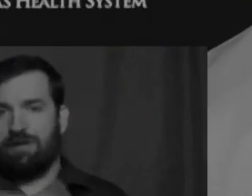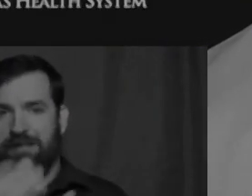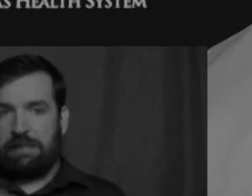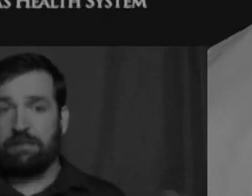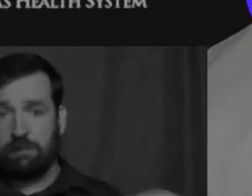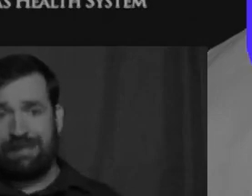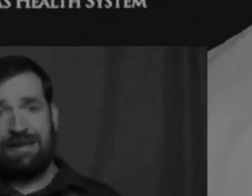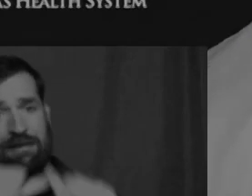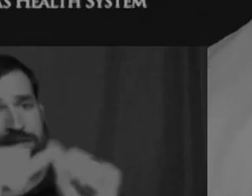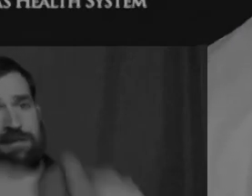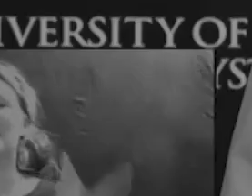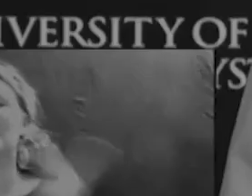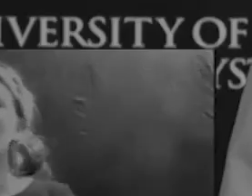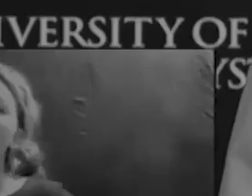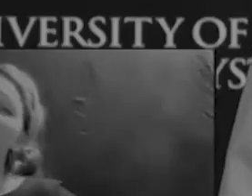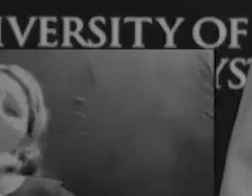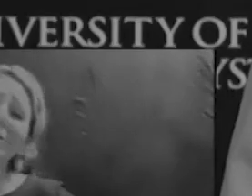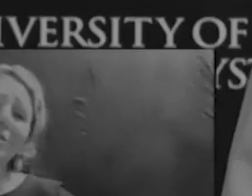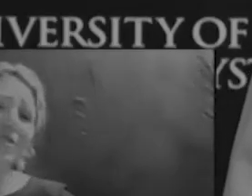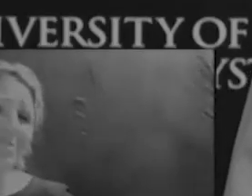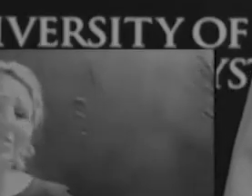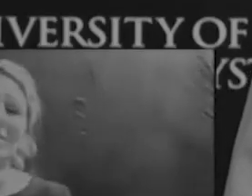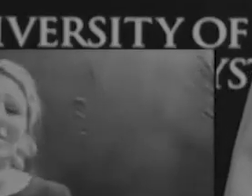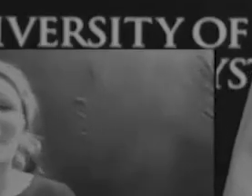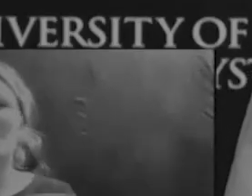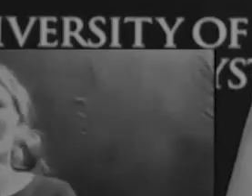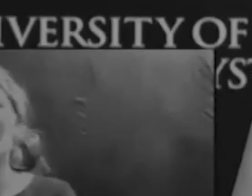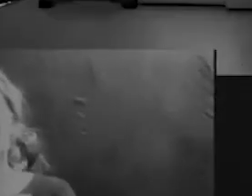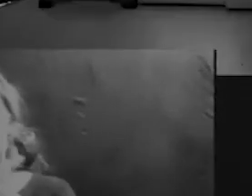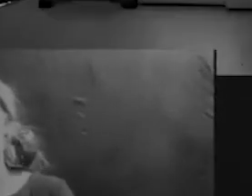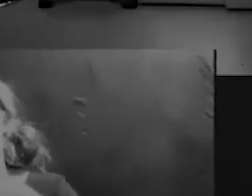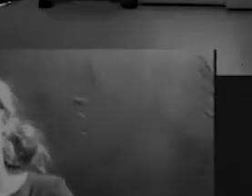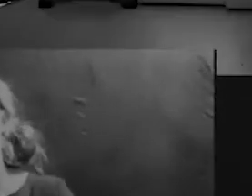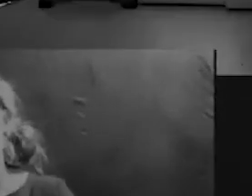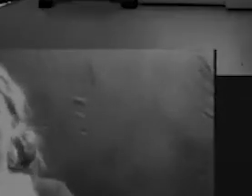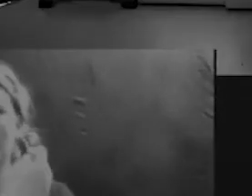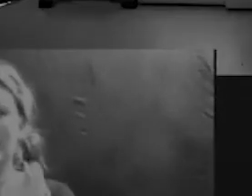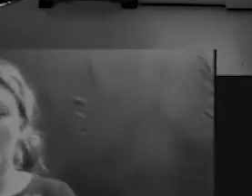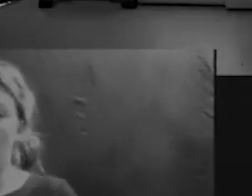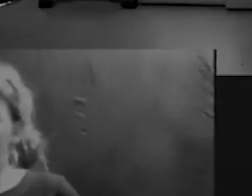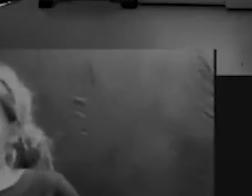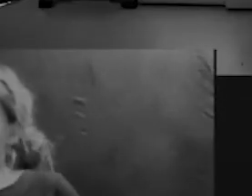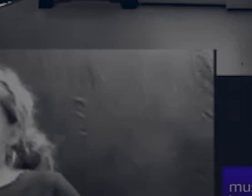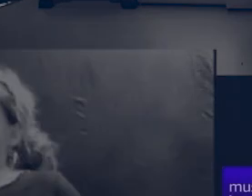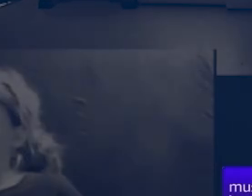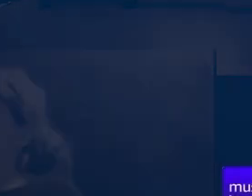mics with Dr. Stein's podcast. Now, everywhere podcasts are available.